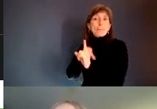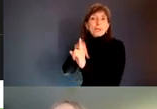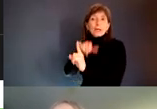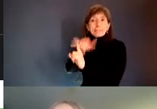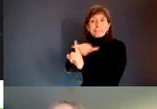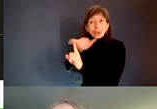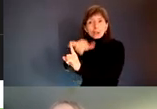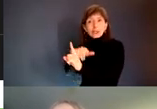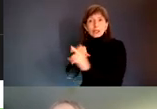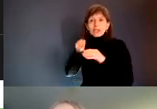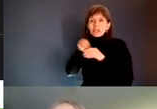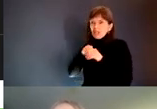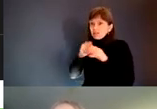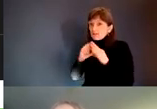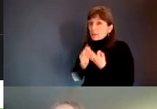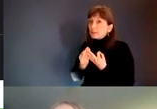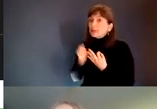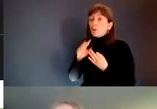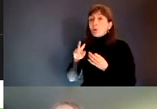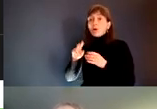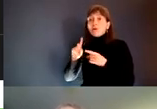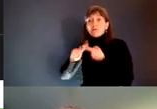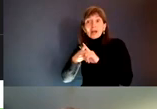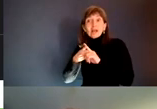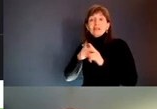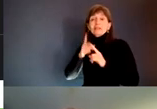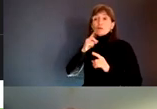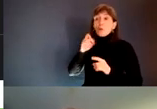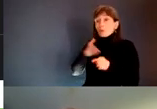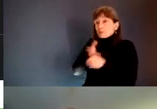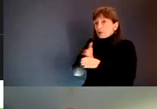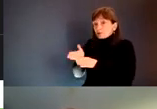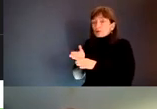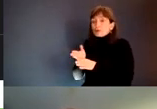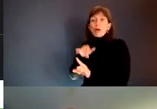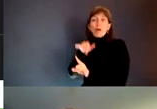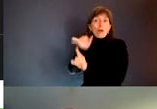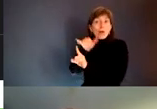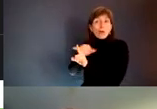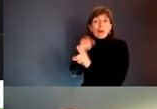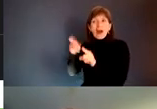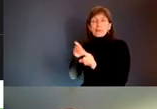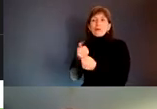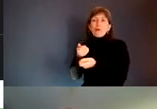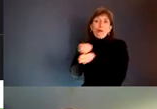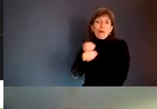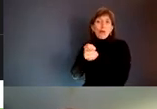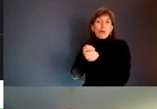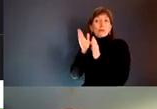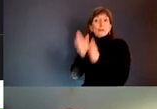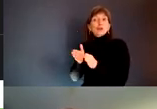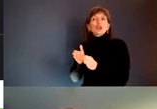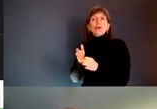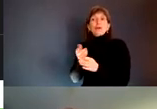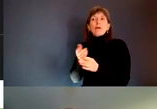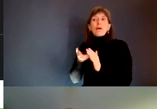happens within families or within circles of care, and people end up being either neglected or financially abused or